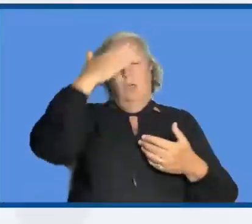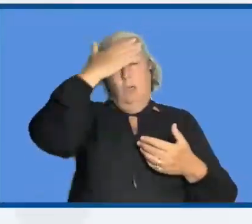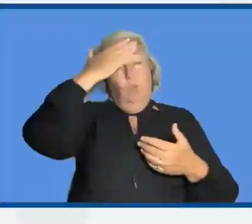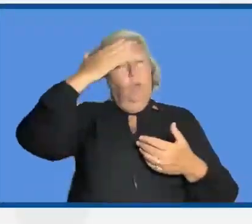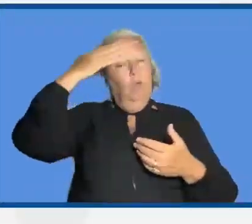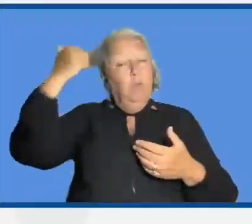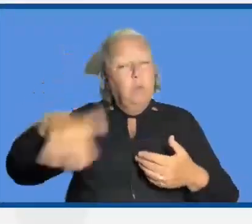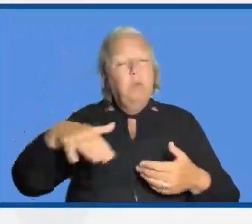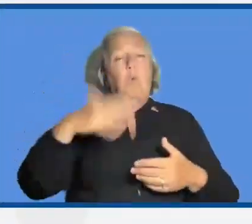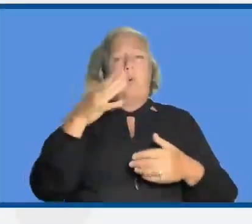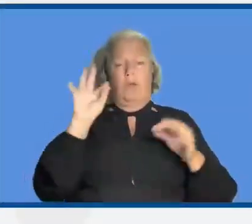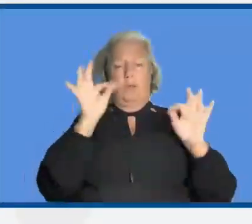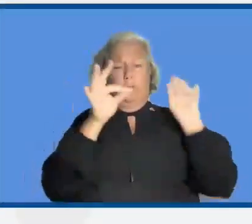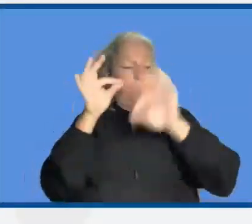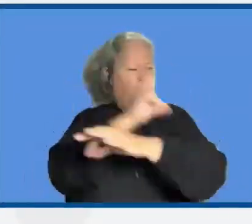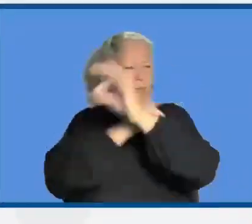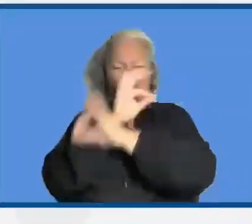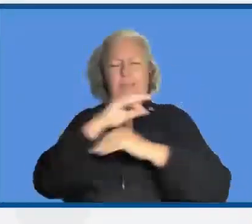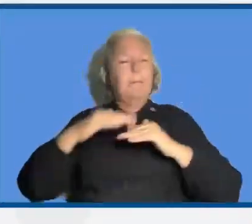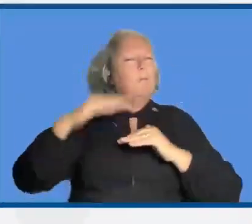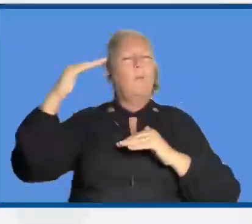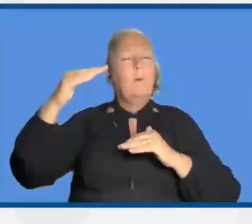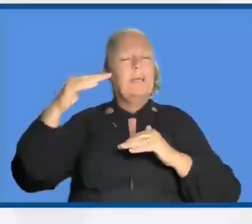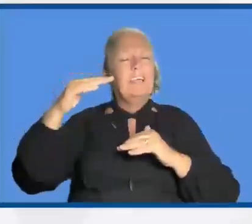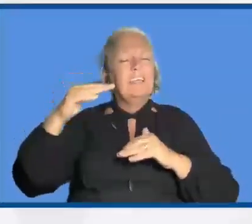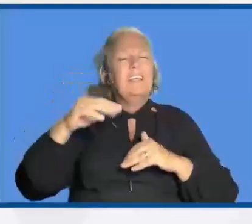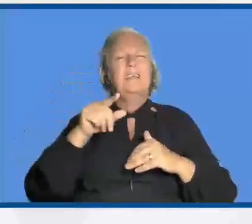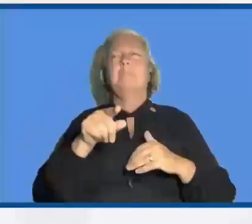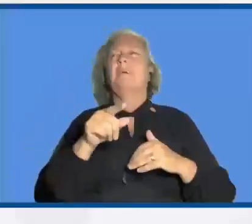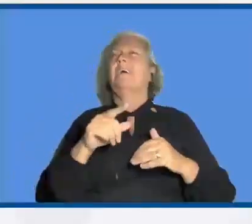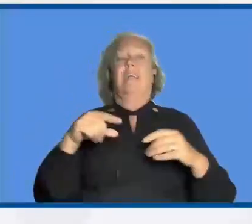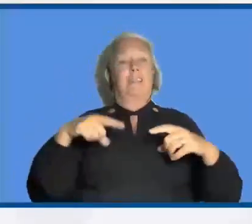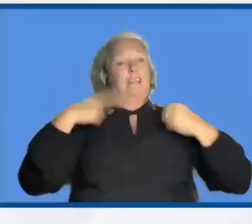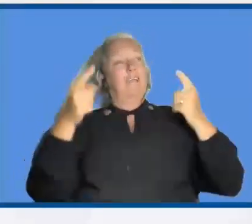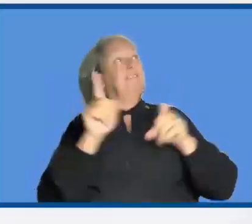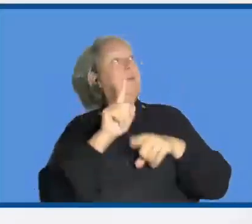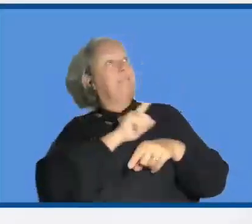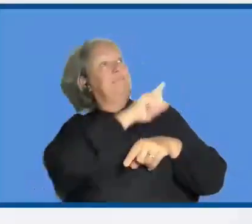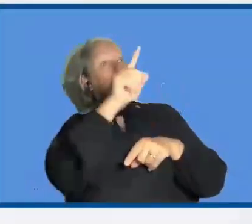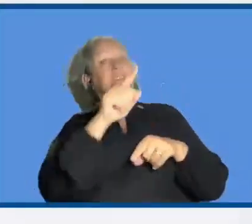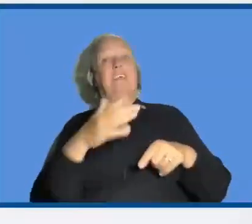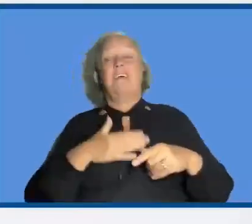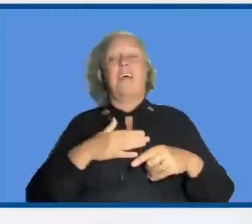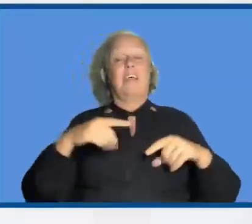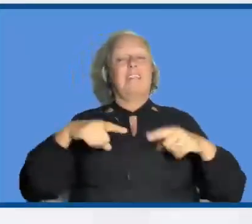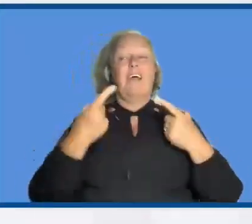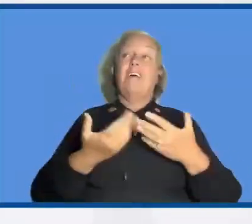in the past. We don't have the same life as we used to have in the past.